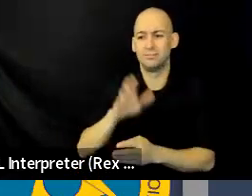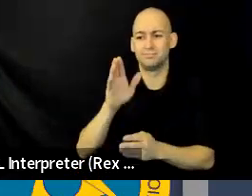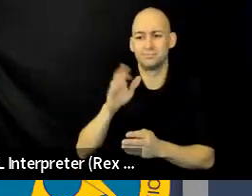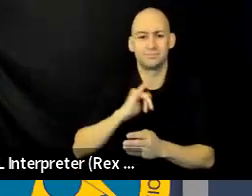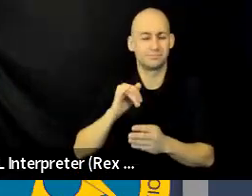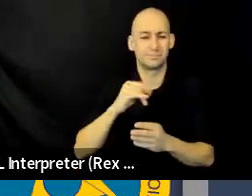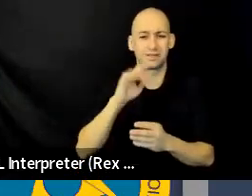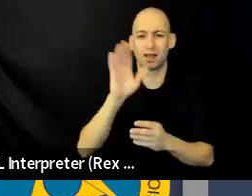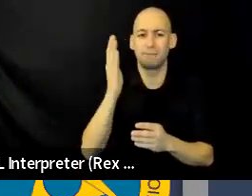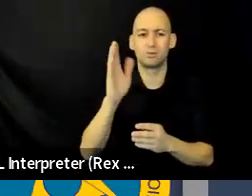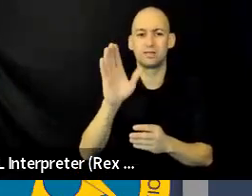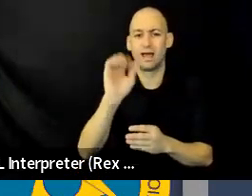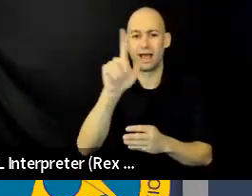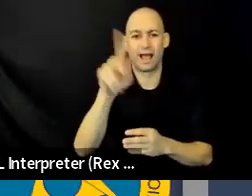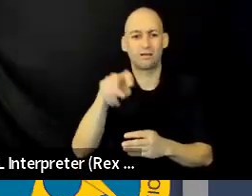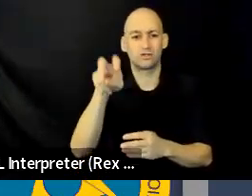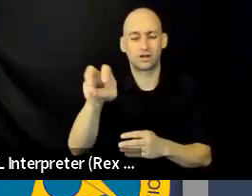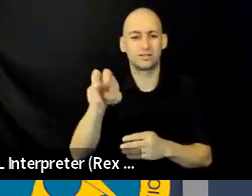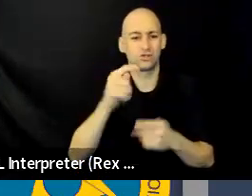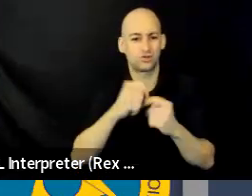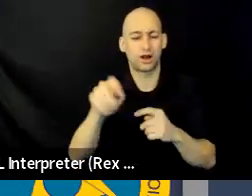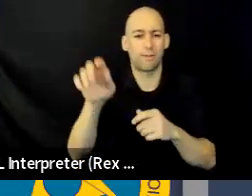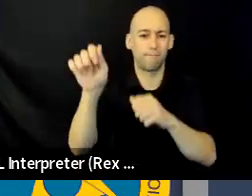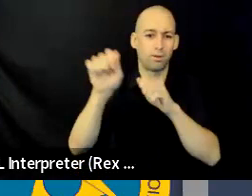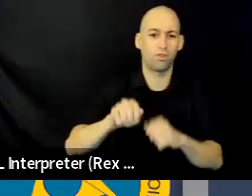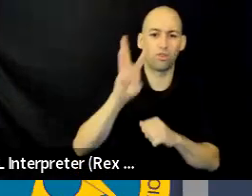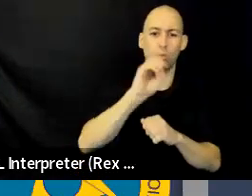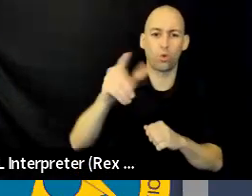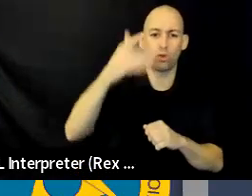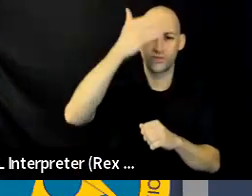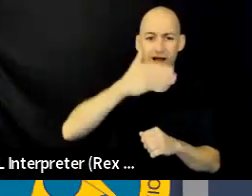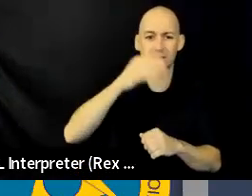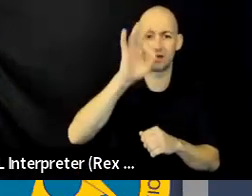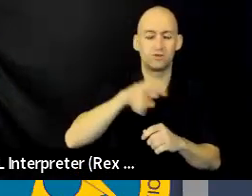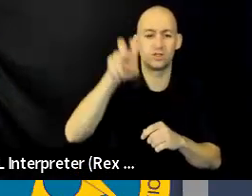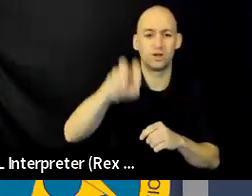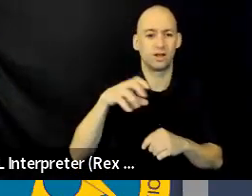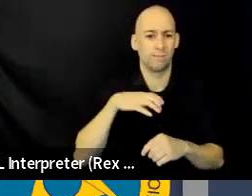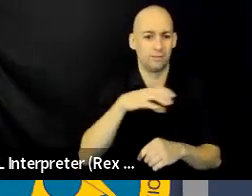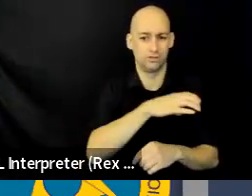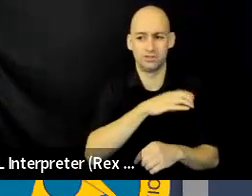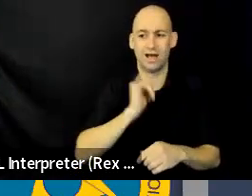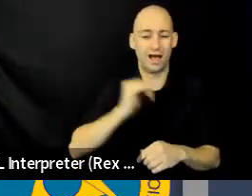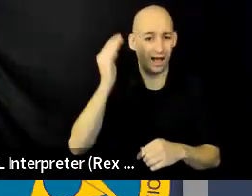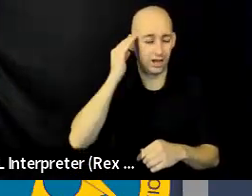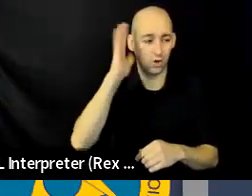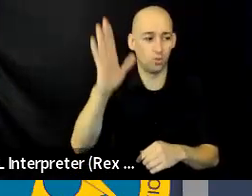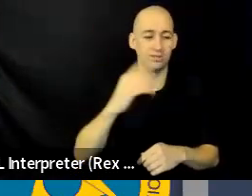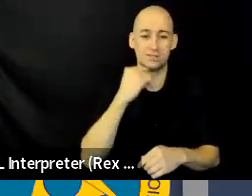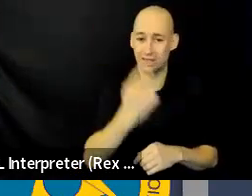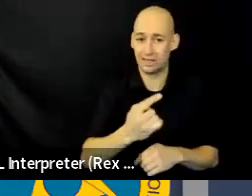appears Caltrans is trying to pull the wool over the eyes of the transportation commissioners. I will say, and I know it's been said already,